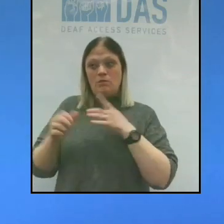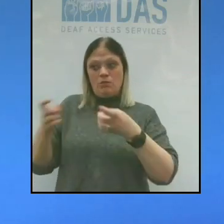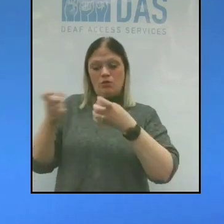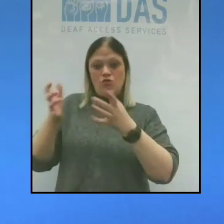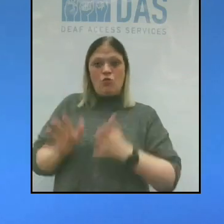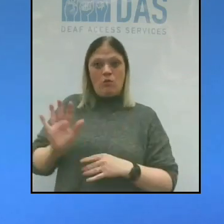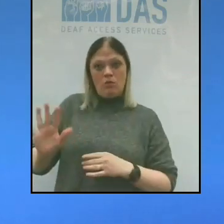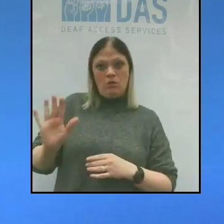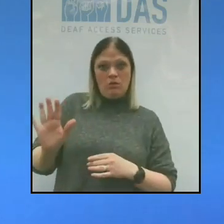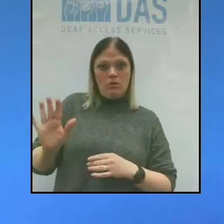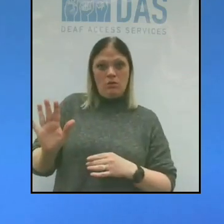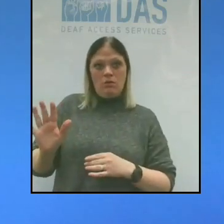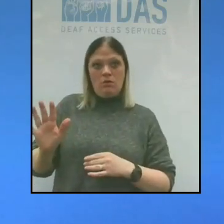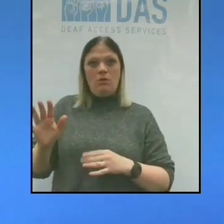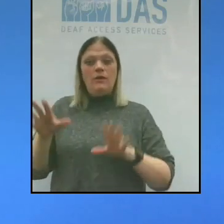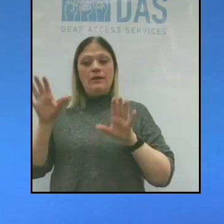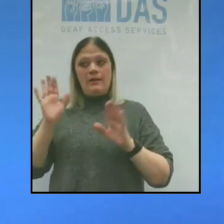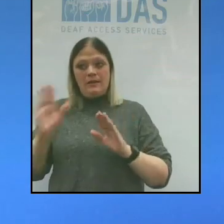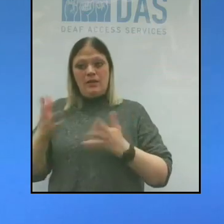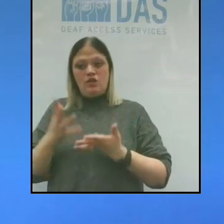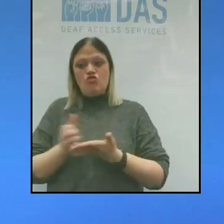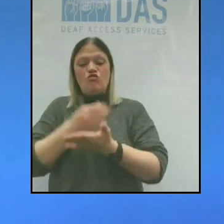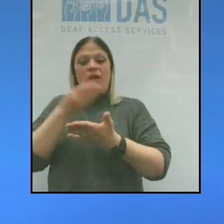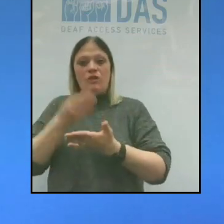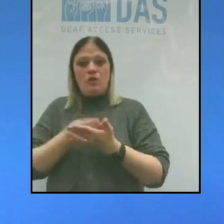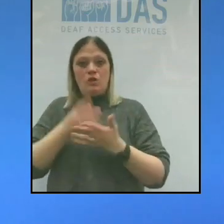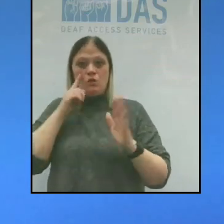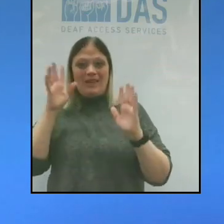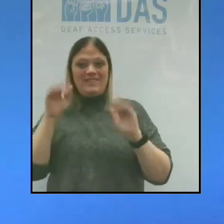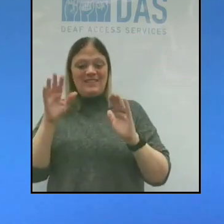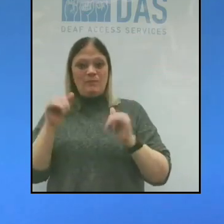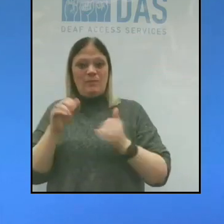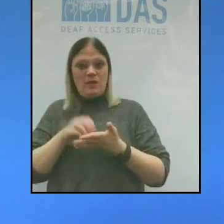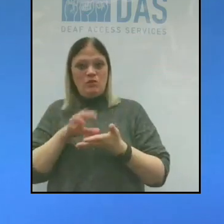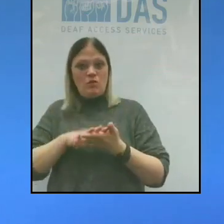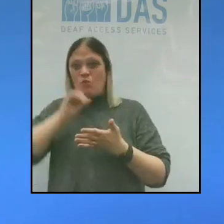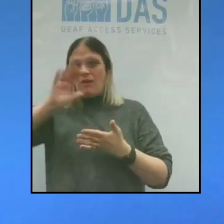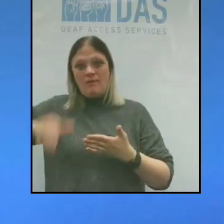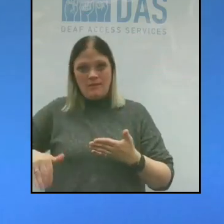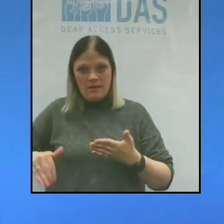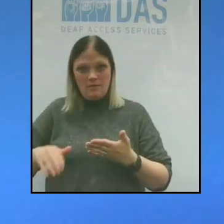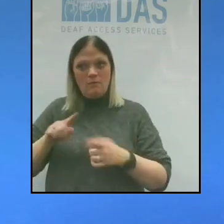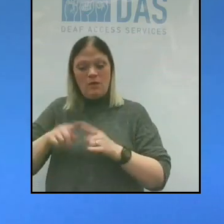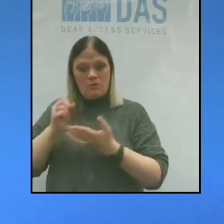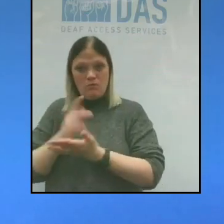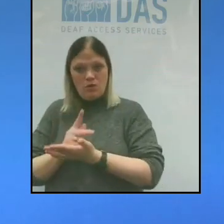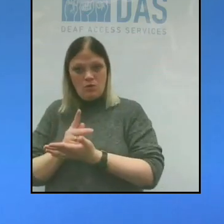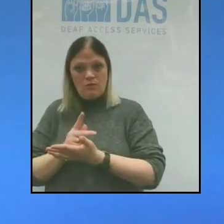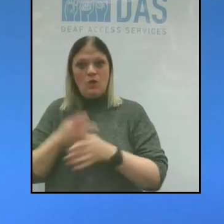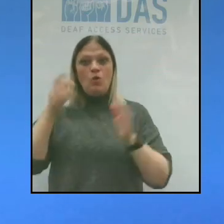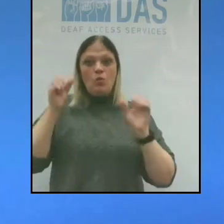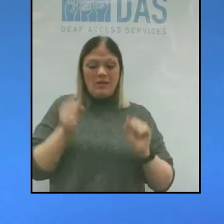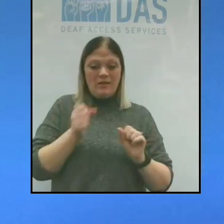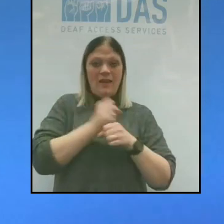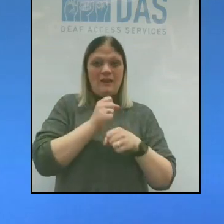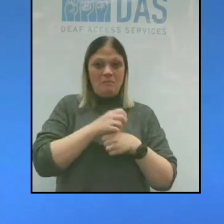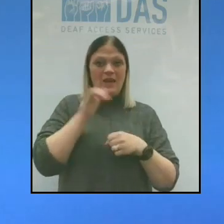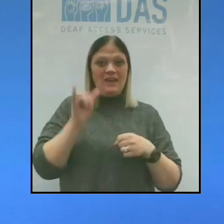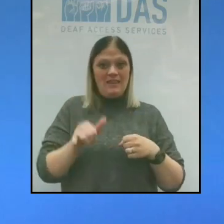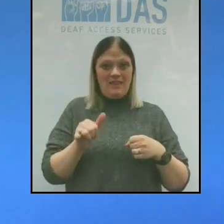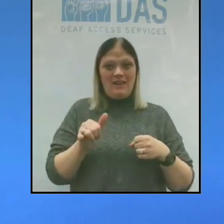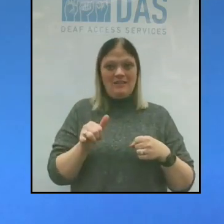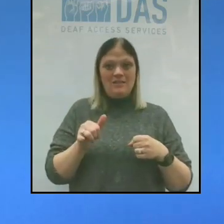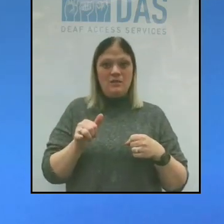issuing a revenue anticipation note, which I believe was approved. He hasn't done it yet, but we certainly can issue a revenue anticipation note. But New York